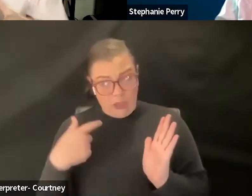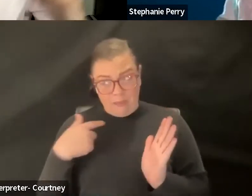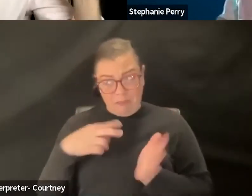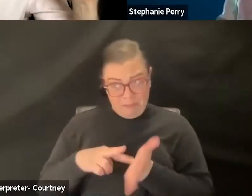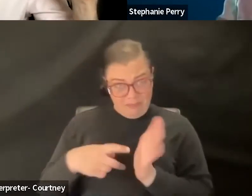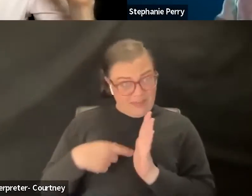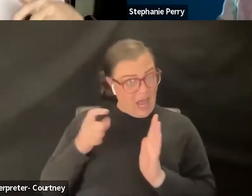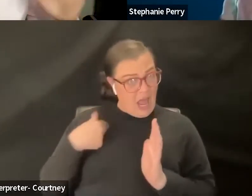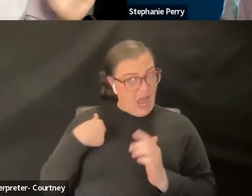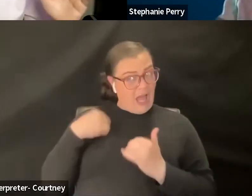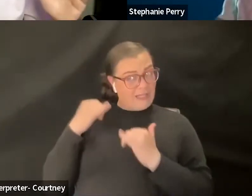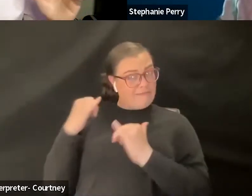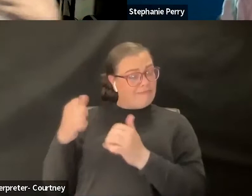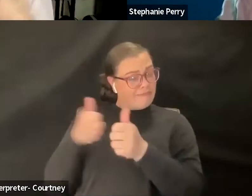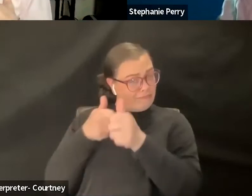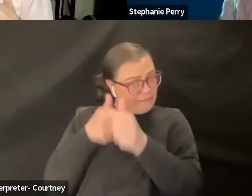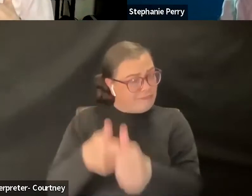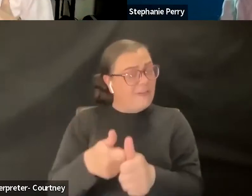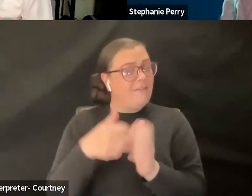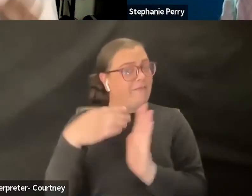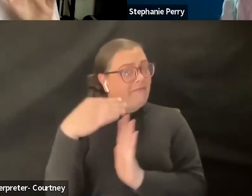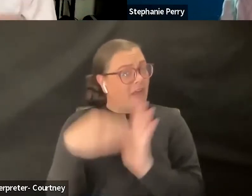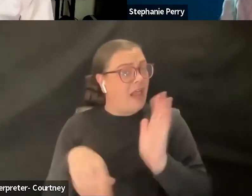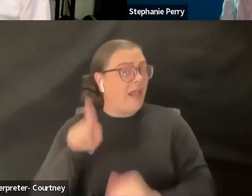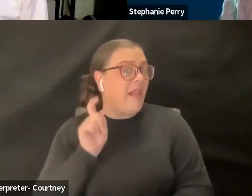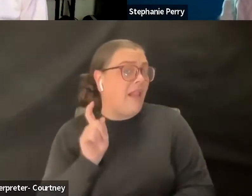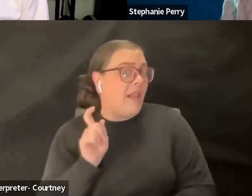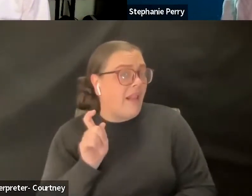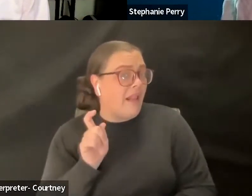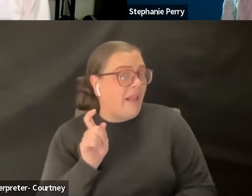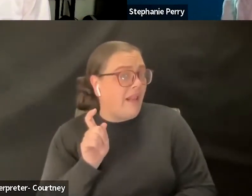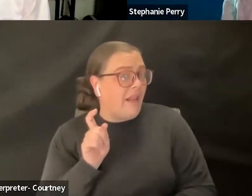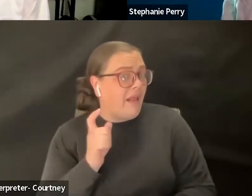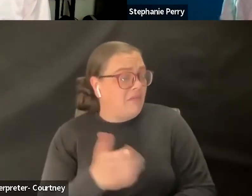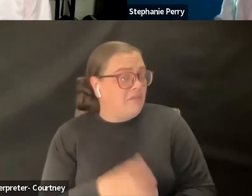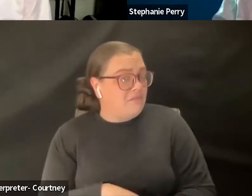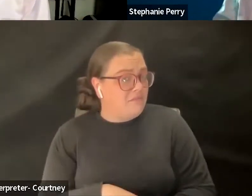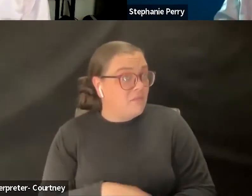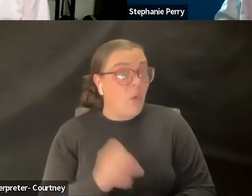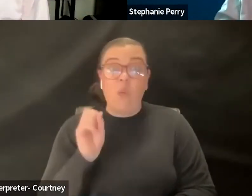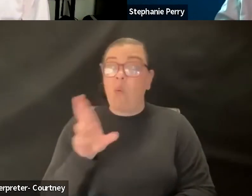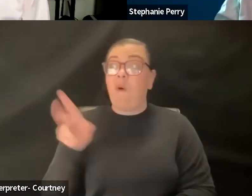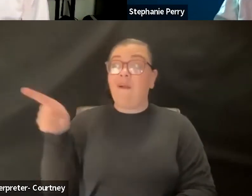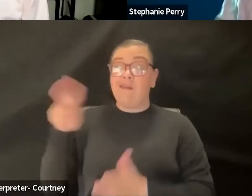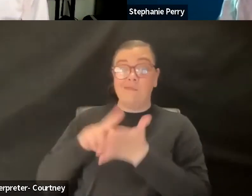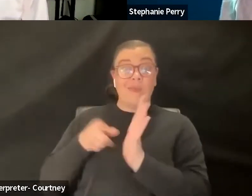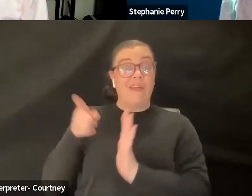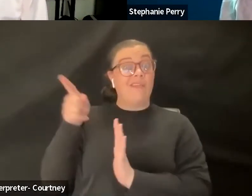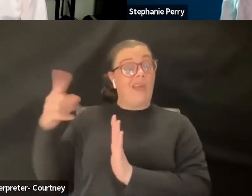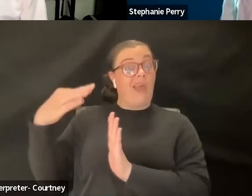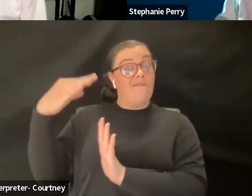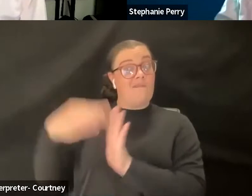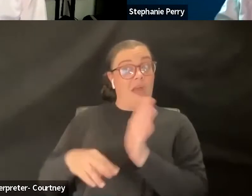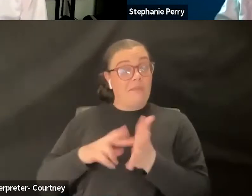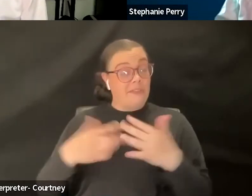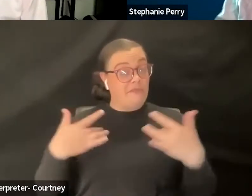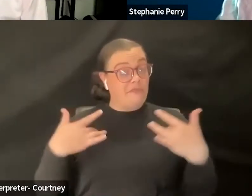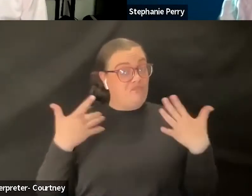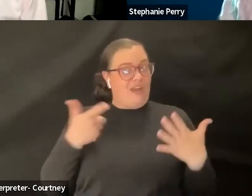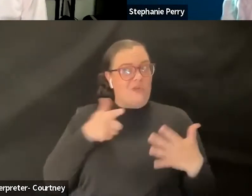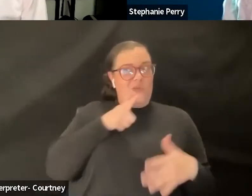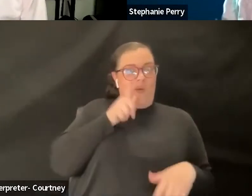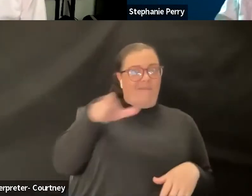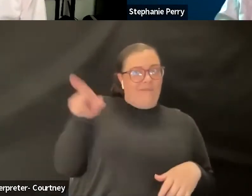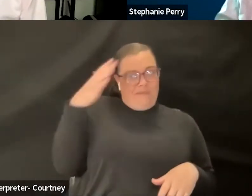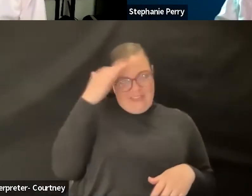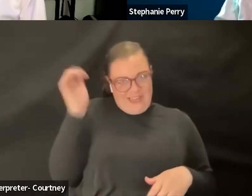Basically, if other members have filed the claim, do I need to worry about it myself, or should I just leave it? That's a great question. I'm so glad you asked that,